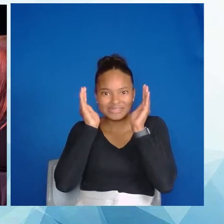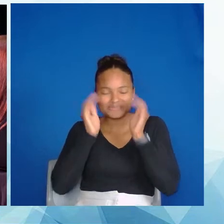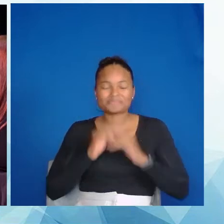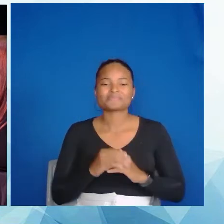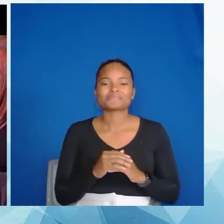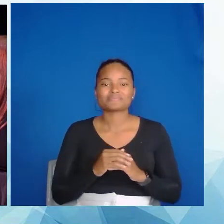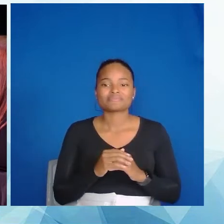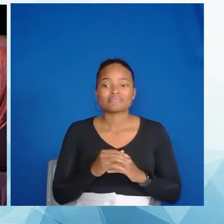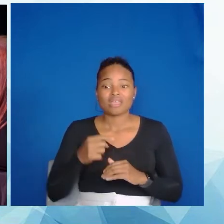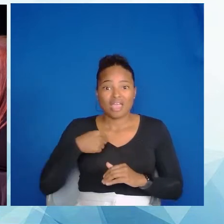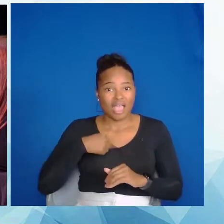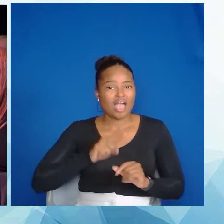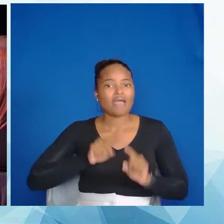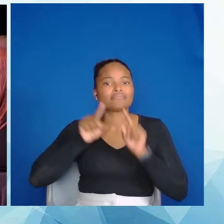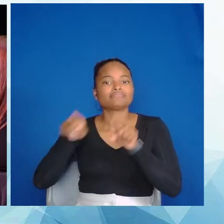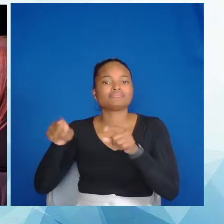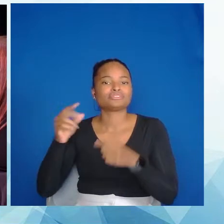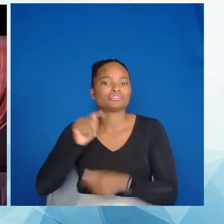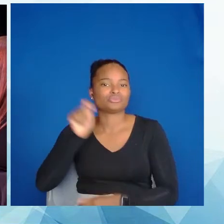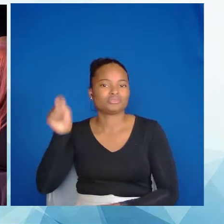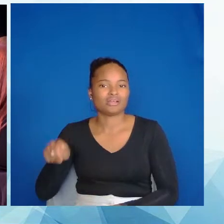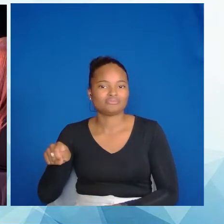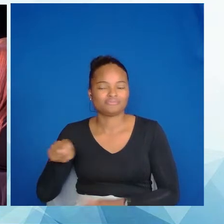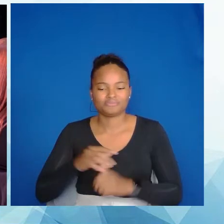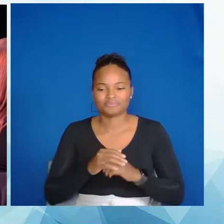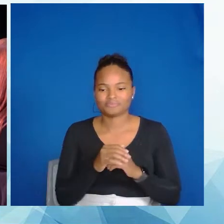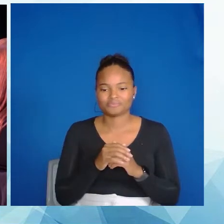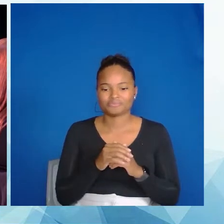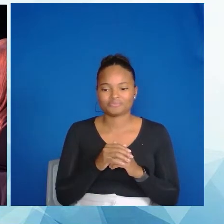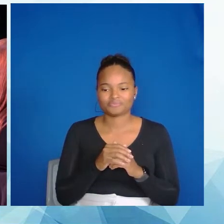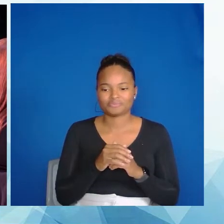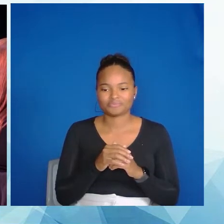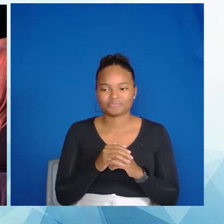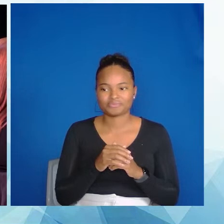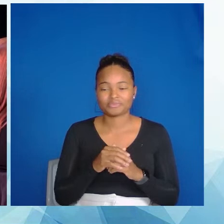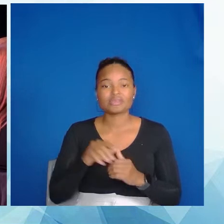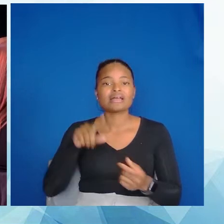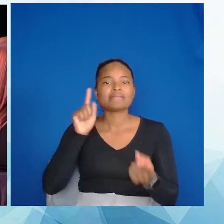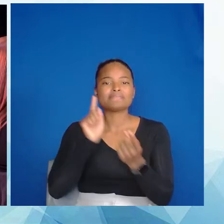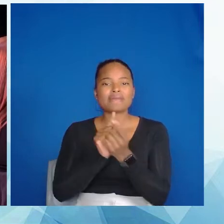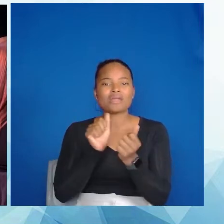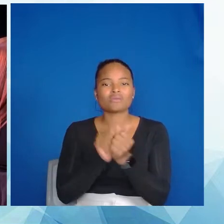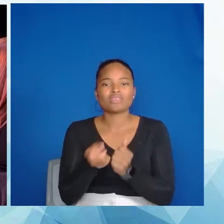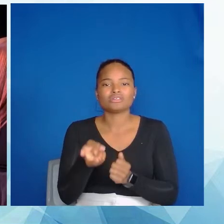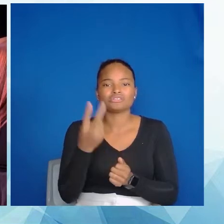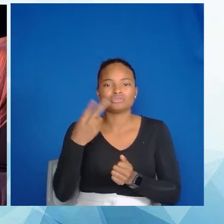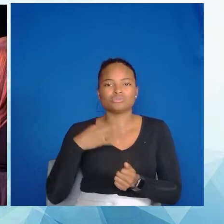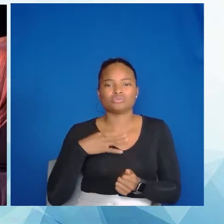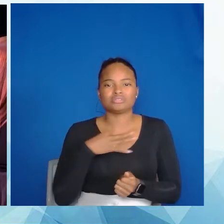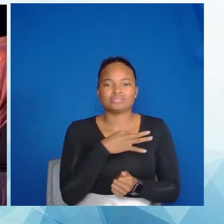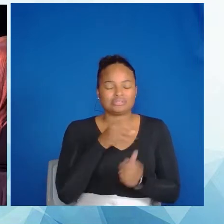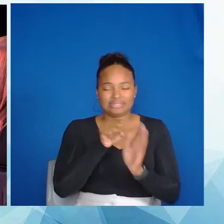And I was in Tucson meeting 2 state legislators.